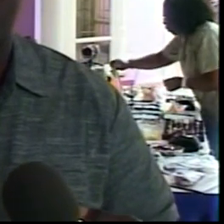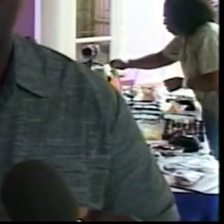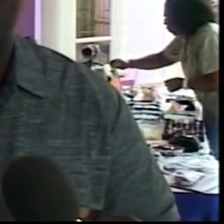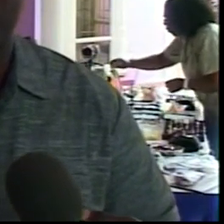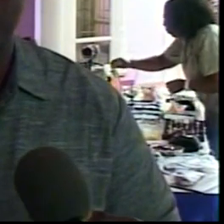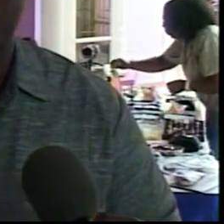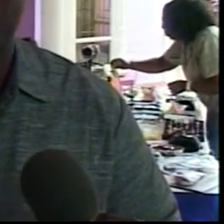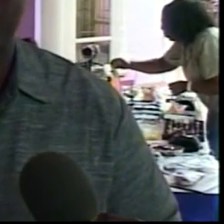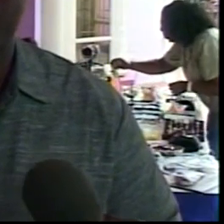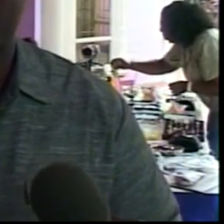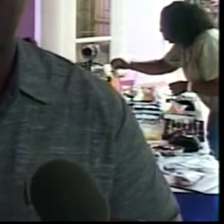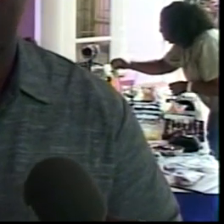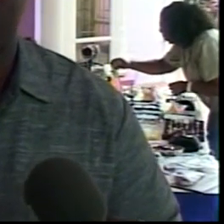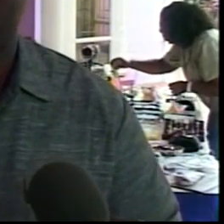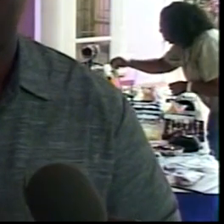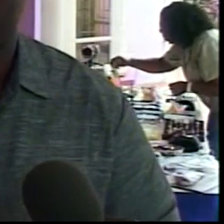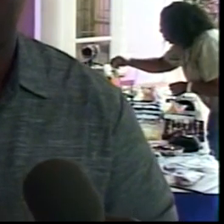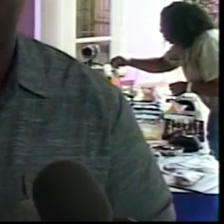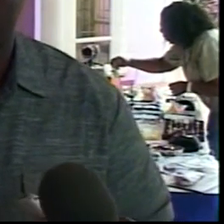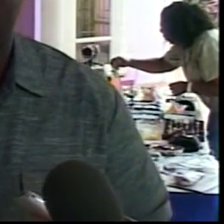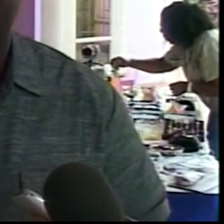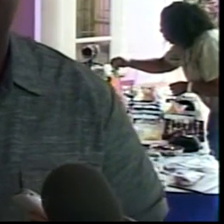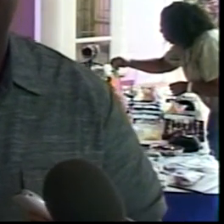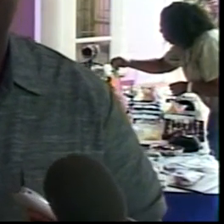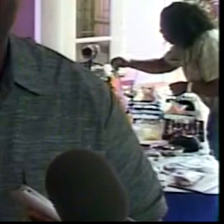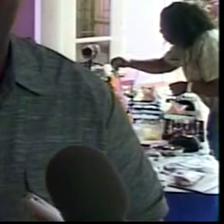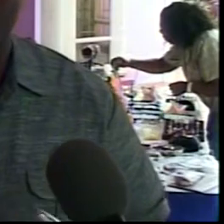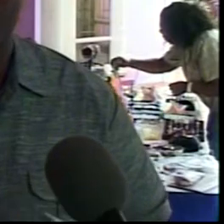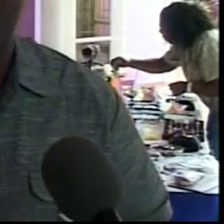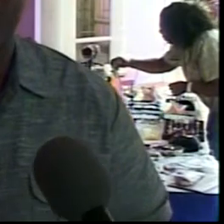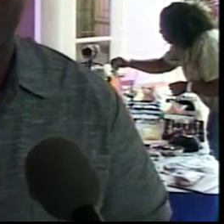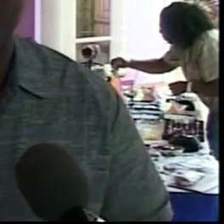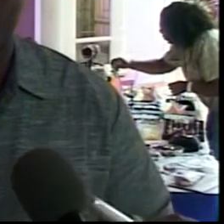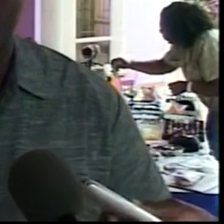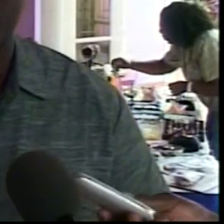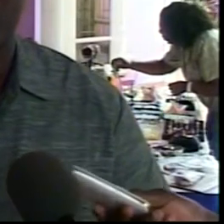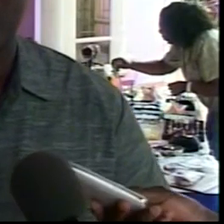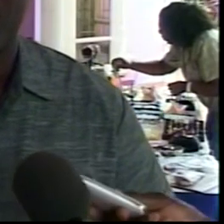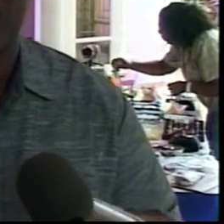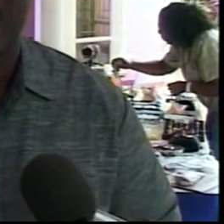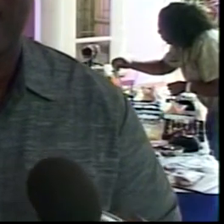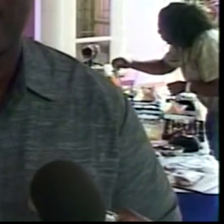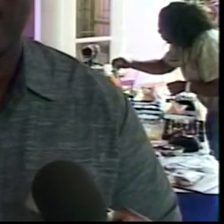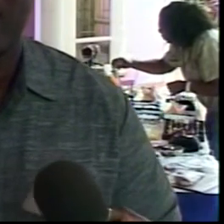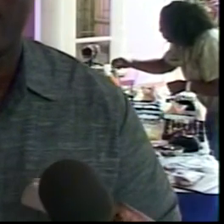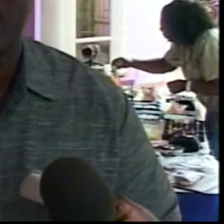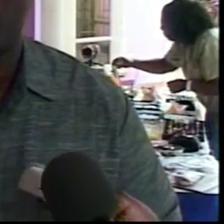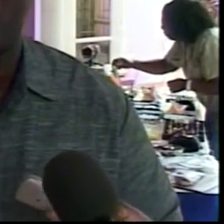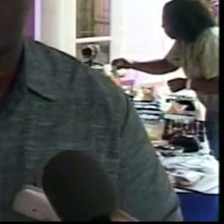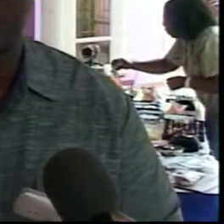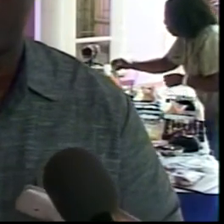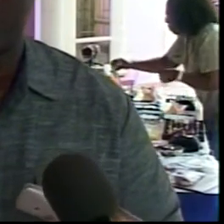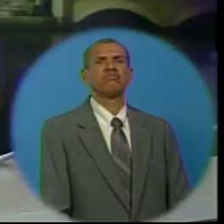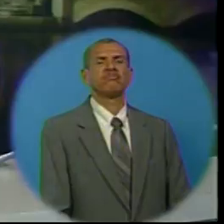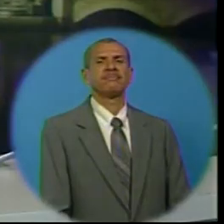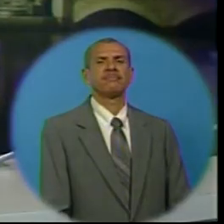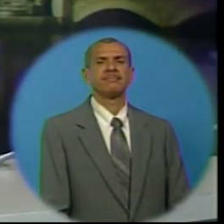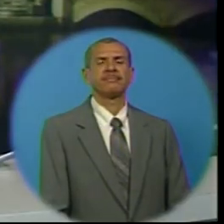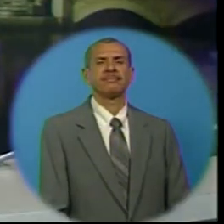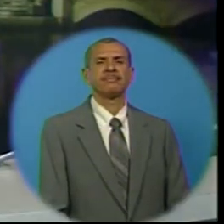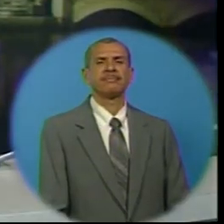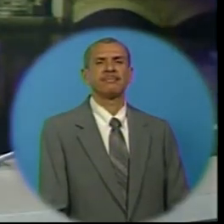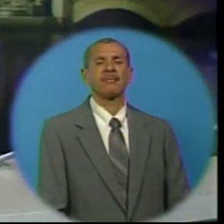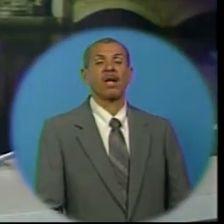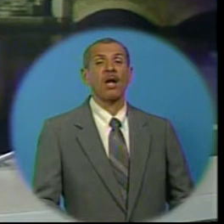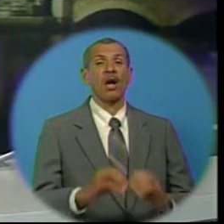training opportunities for English to be taught as a second language to many of these folks, and we are going to move on that.